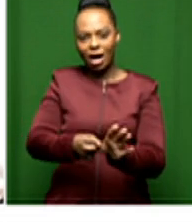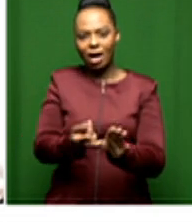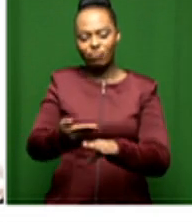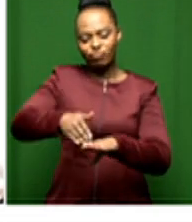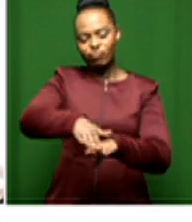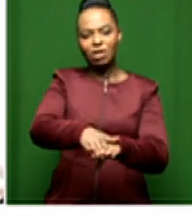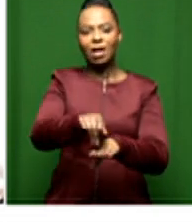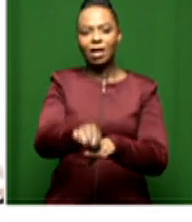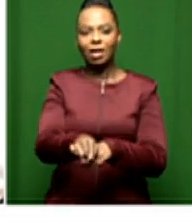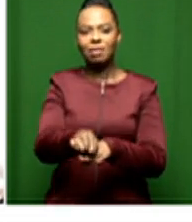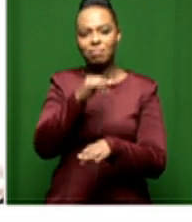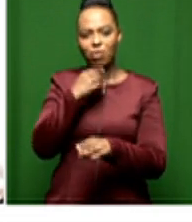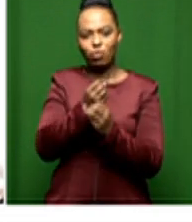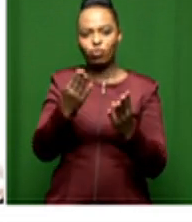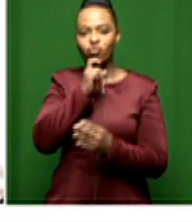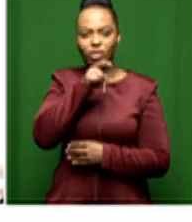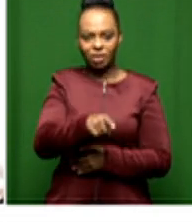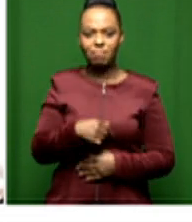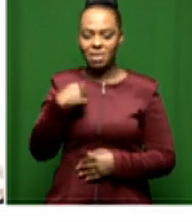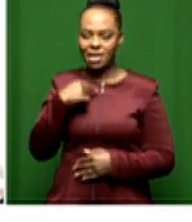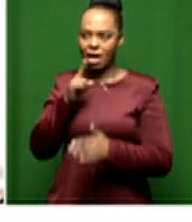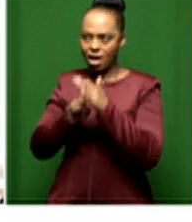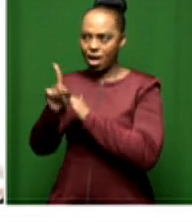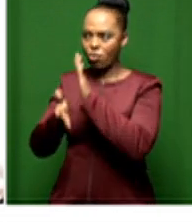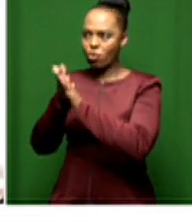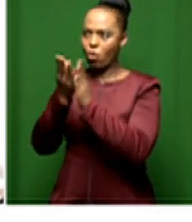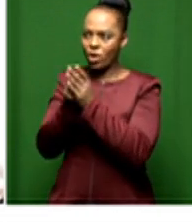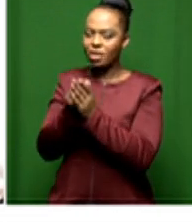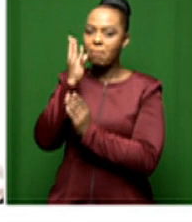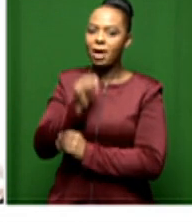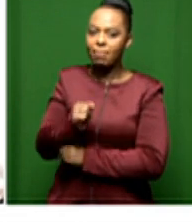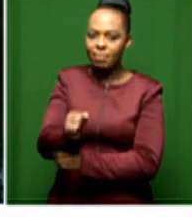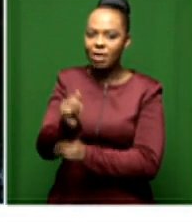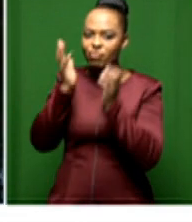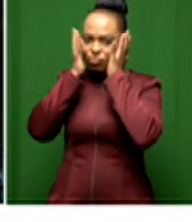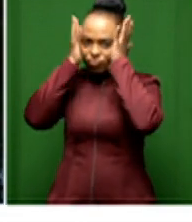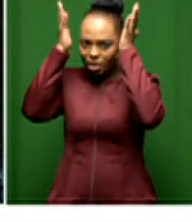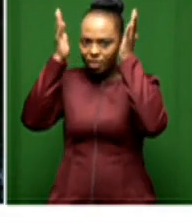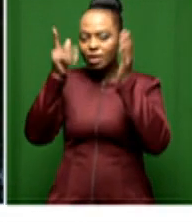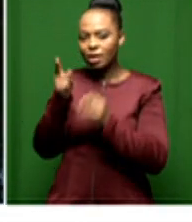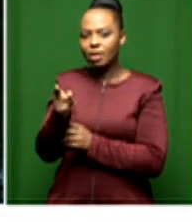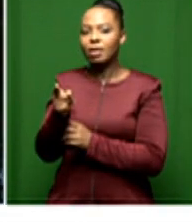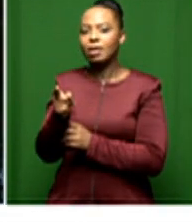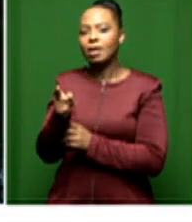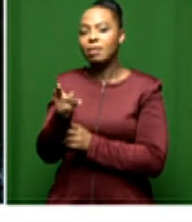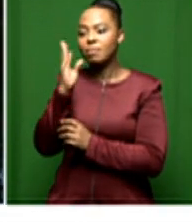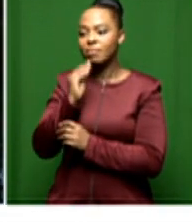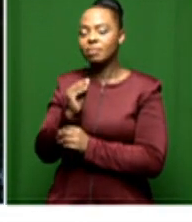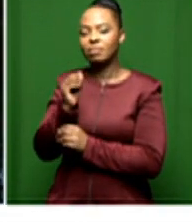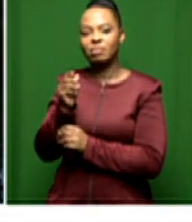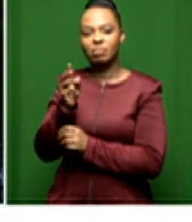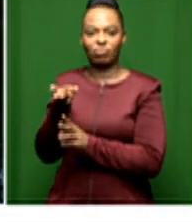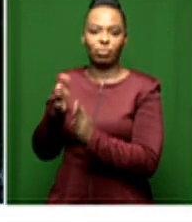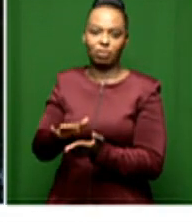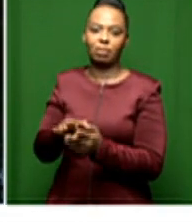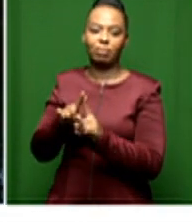and I went to Swaziland with my grandparents, who are late right now. And that's where I actually got to see a real